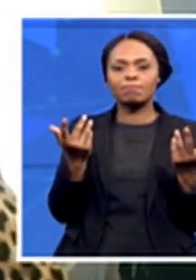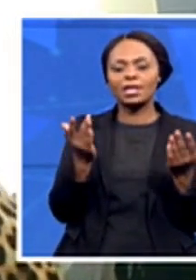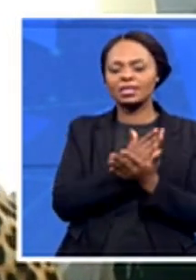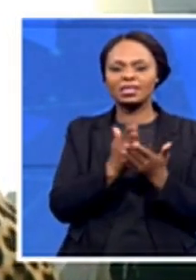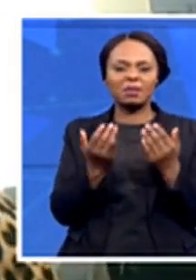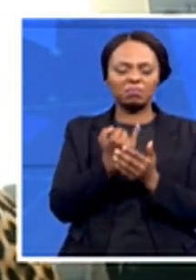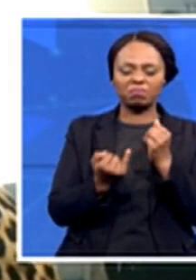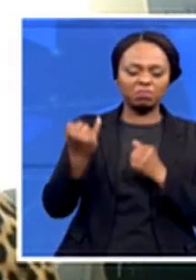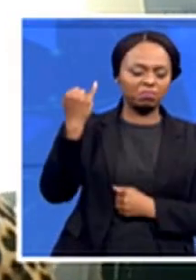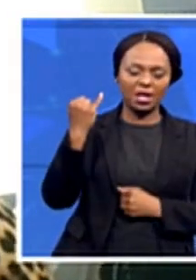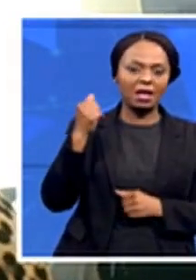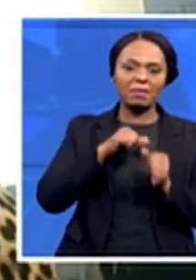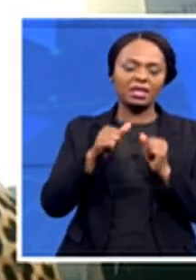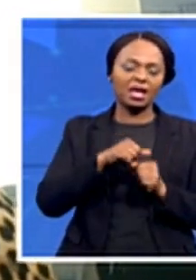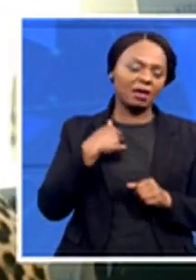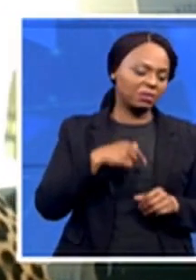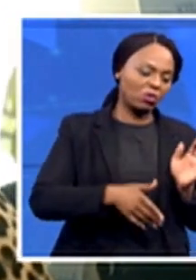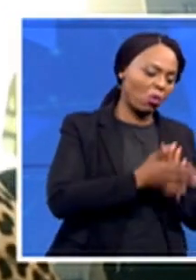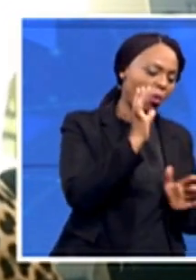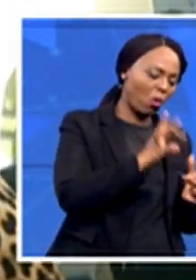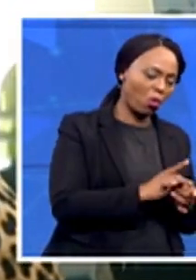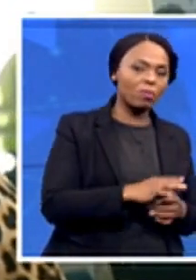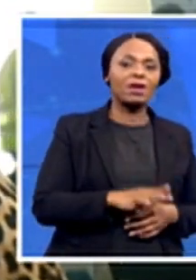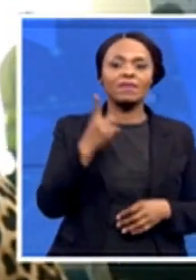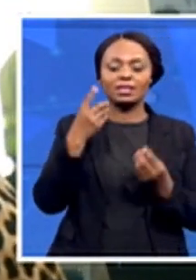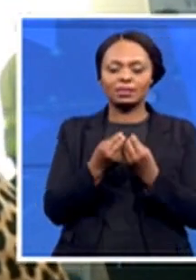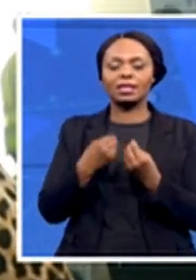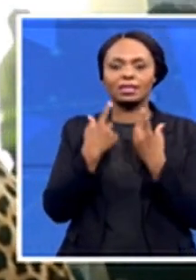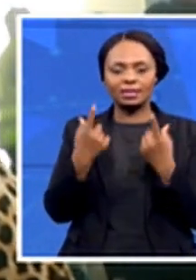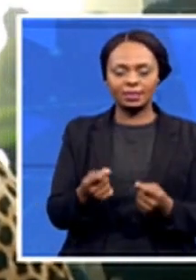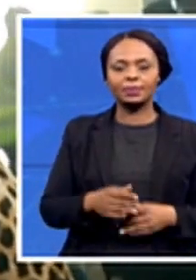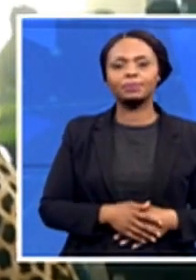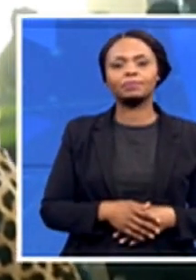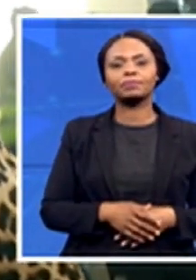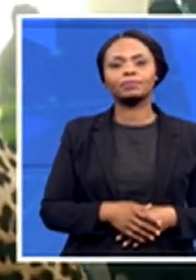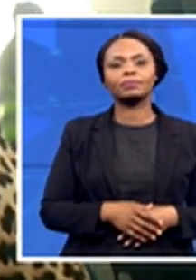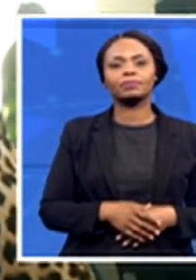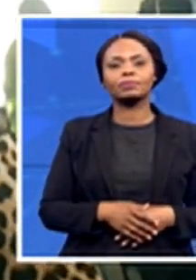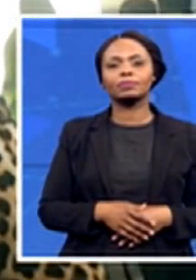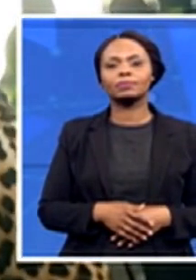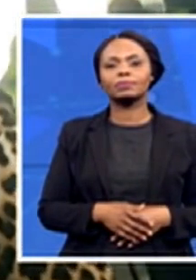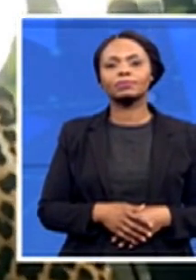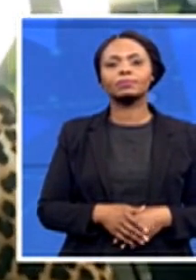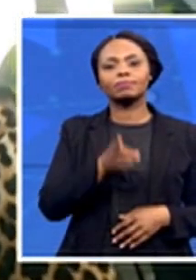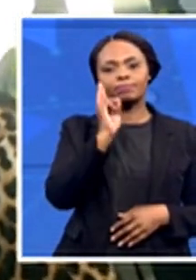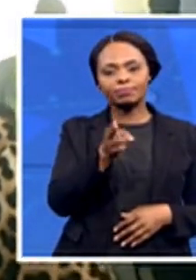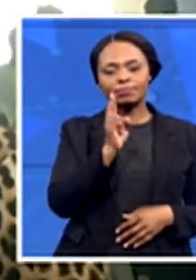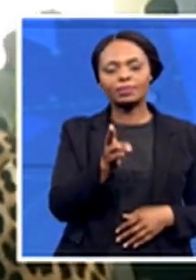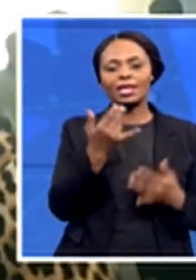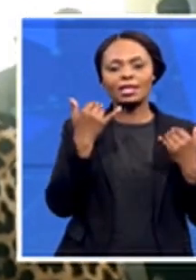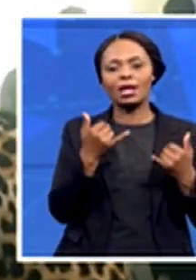the first thing that we did. And we also tried to reinforce the work that we're doing in terms of